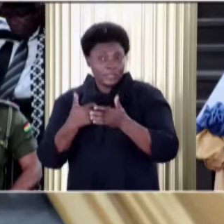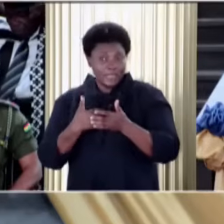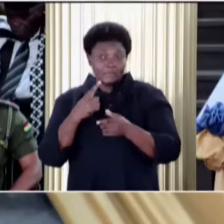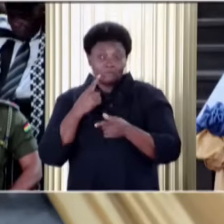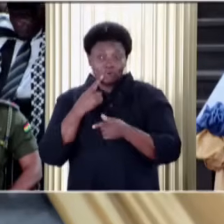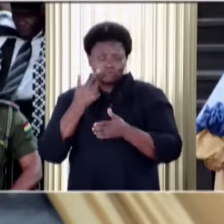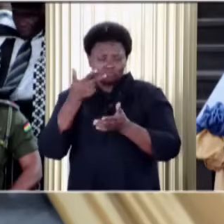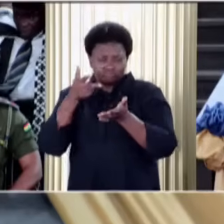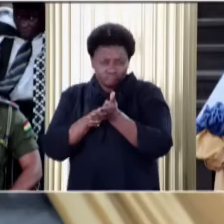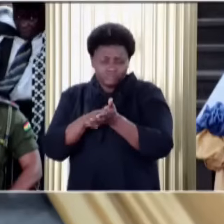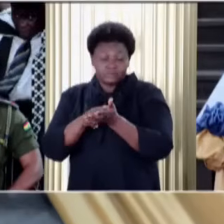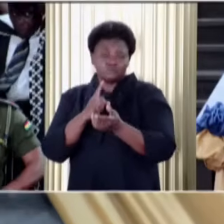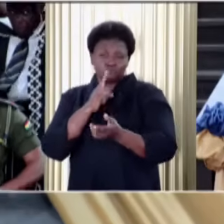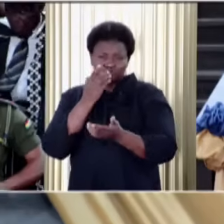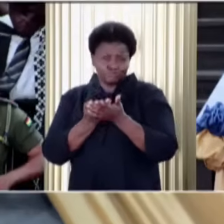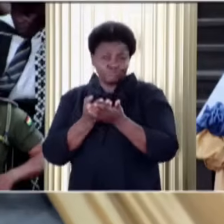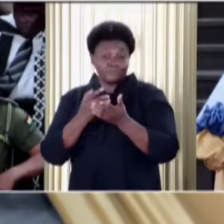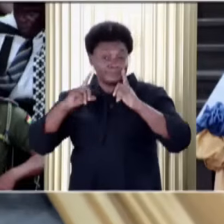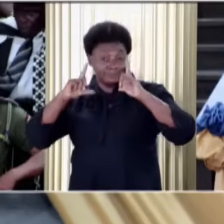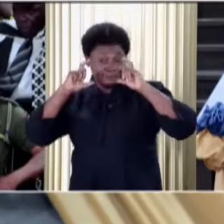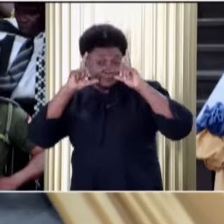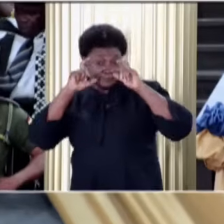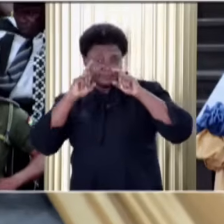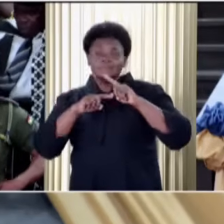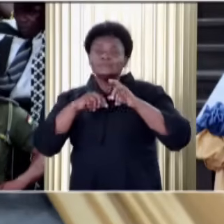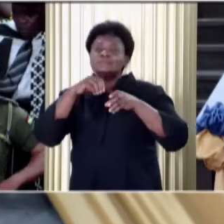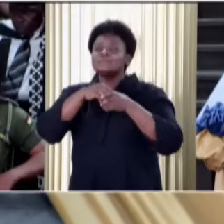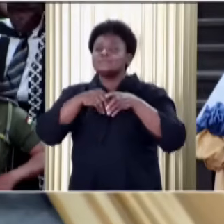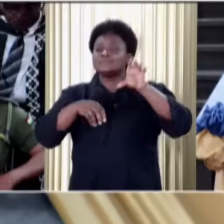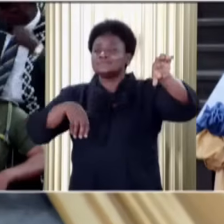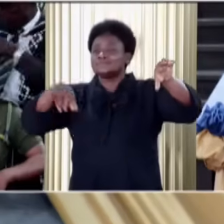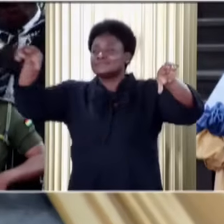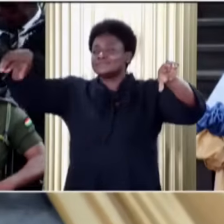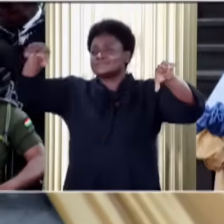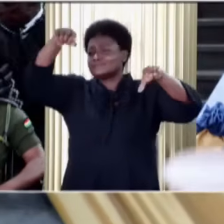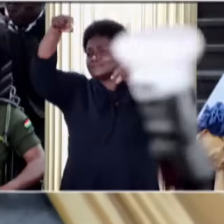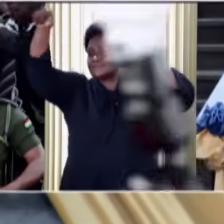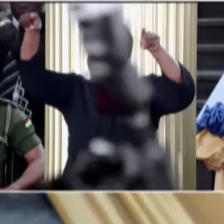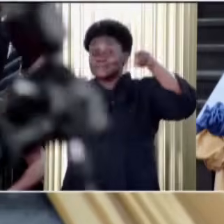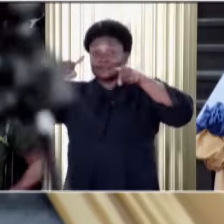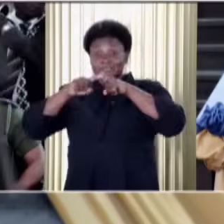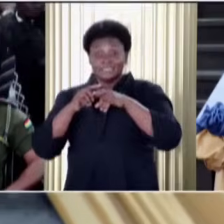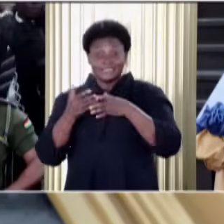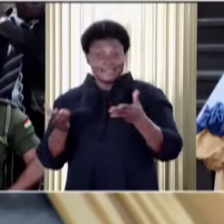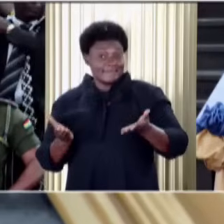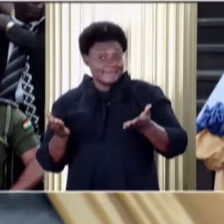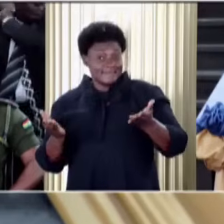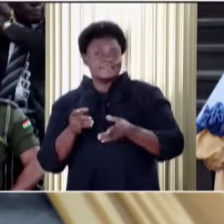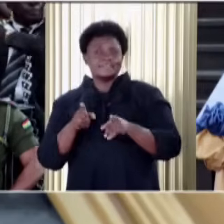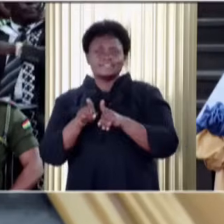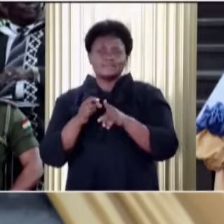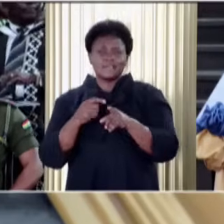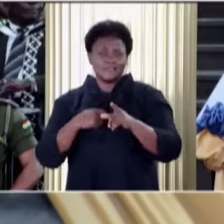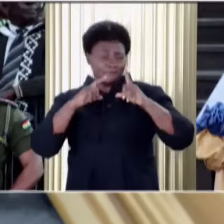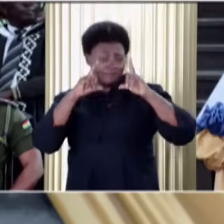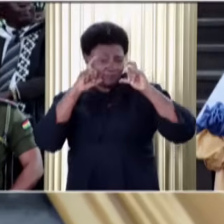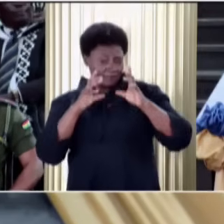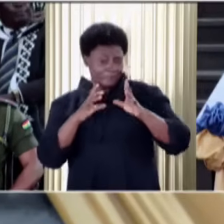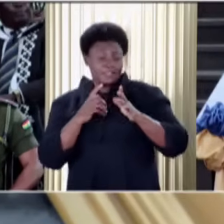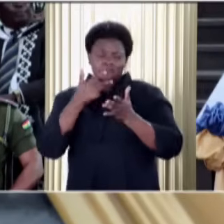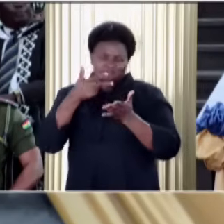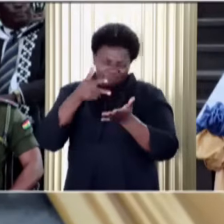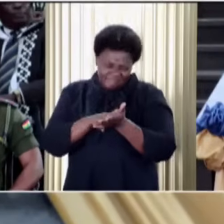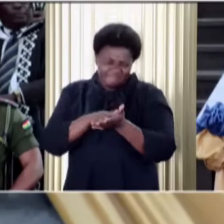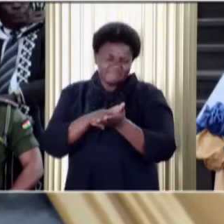and commercial photographers stationed at various locations on campus. We have photographers accredited at the